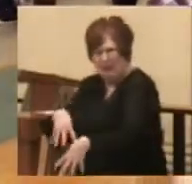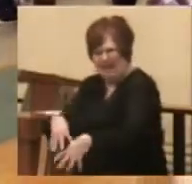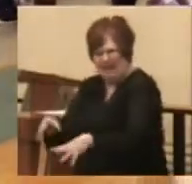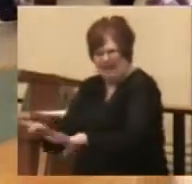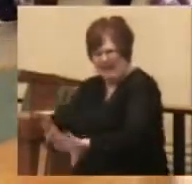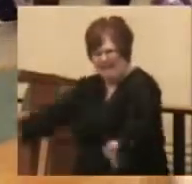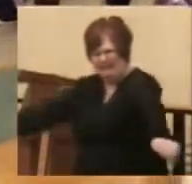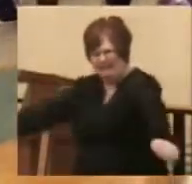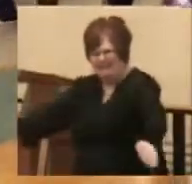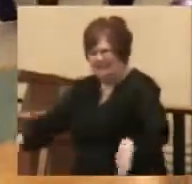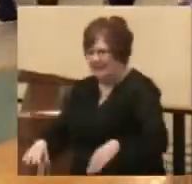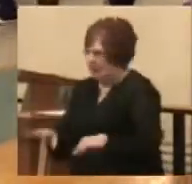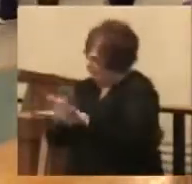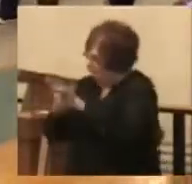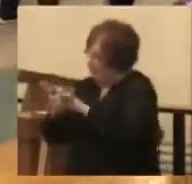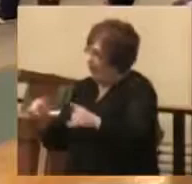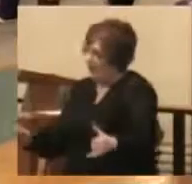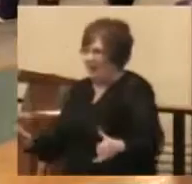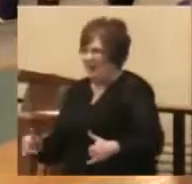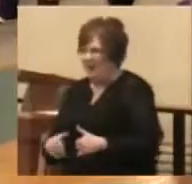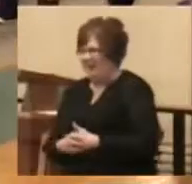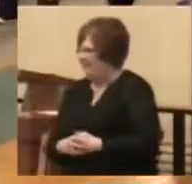Okay, very important here now.